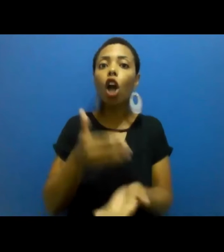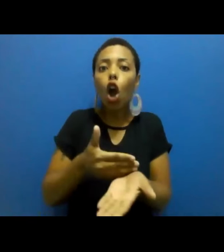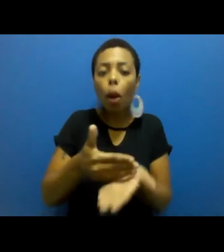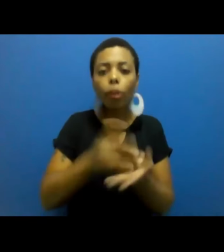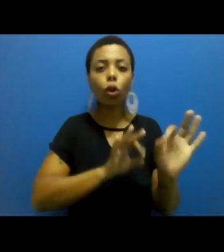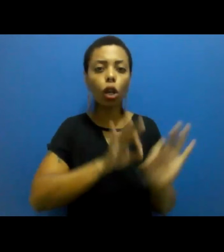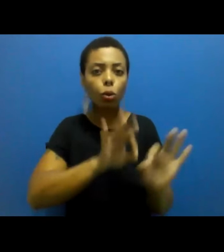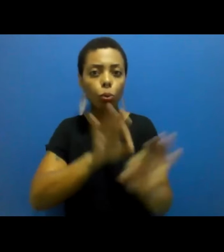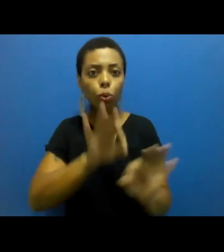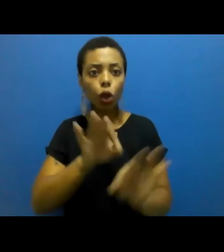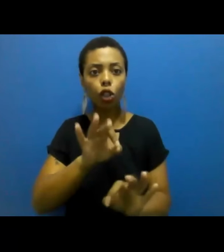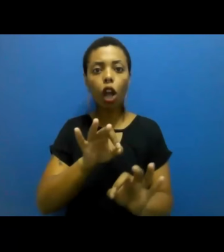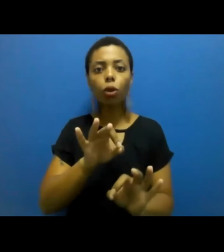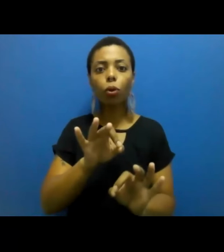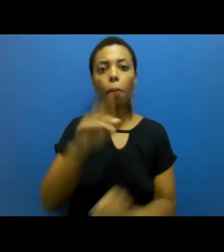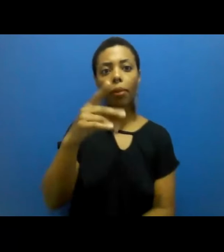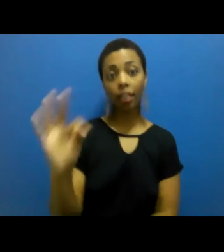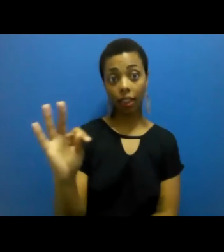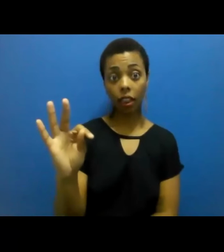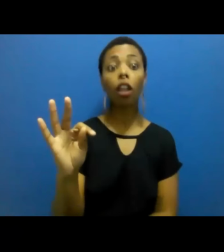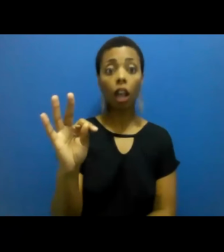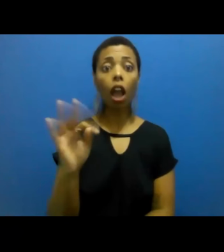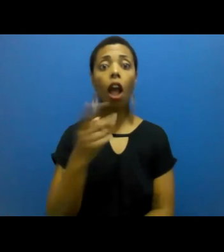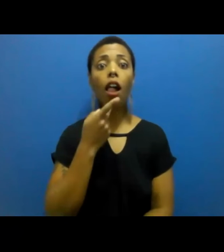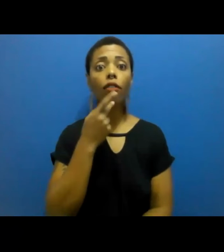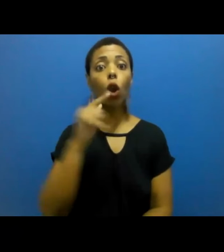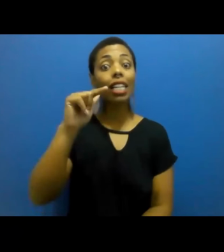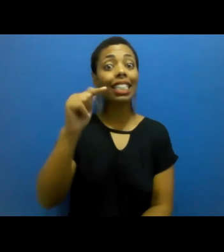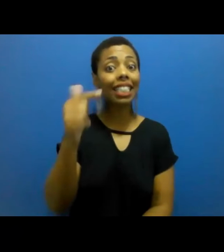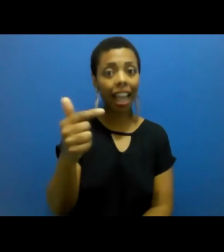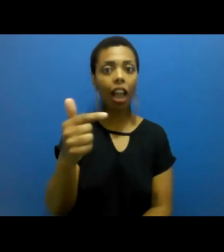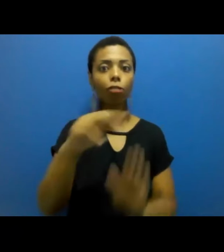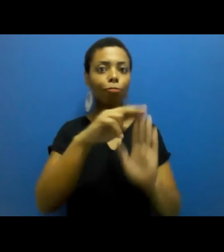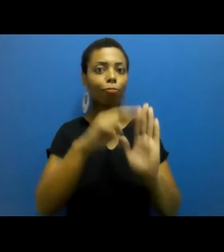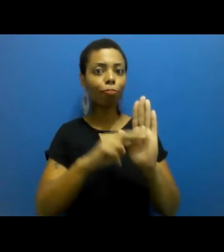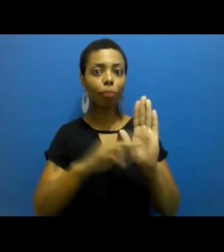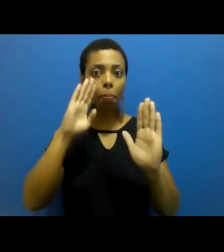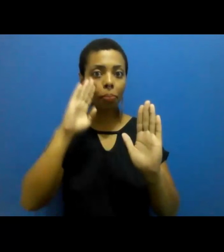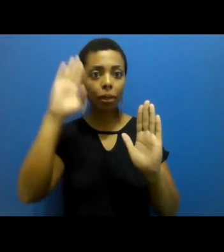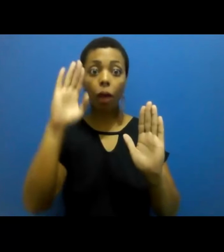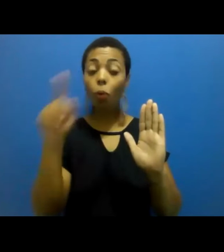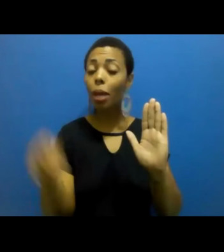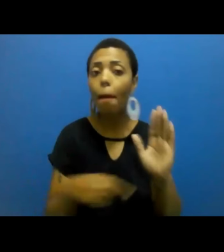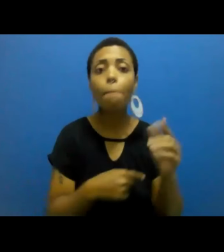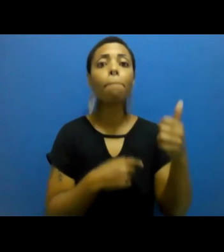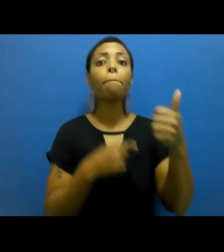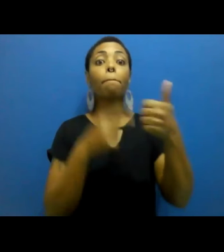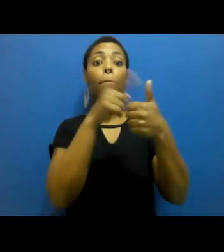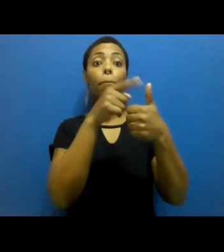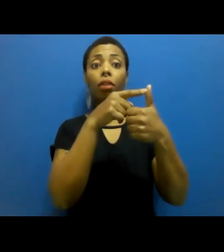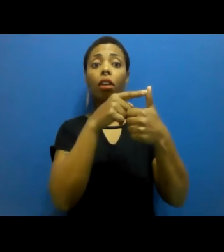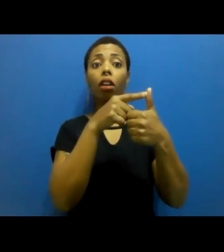they mentioned 7 principles, and the first most important principle is